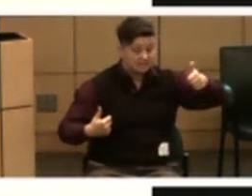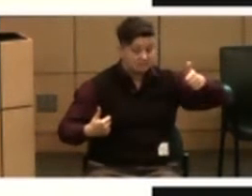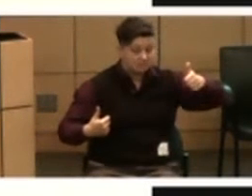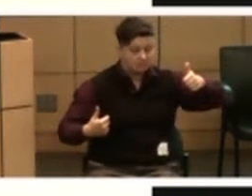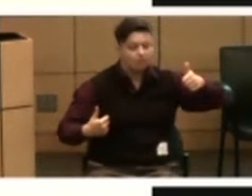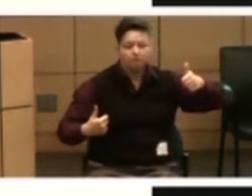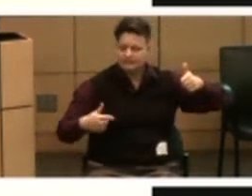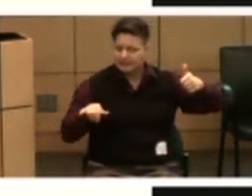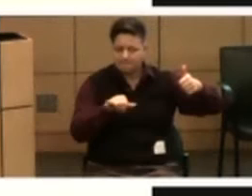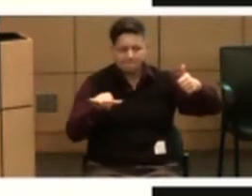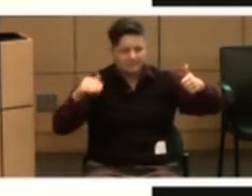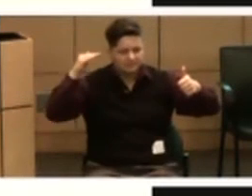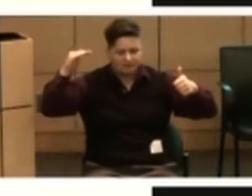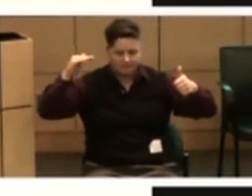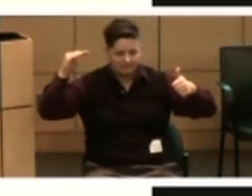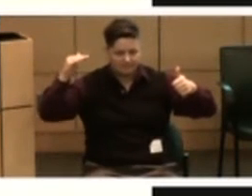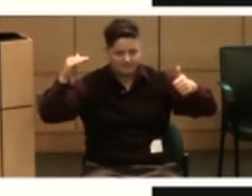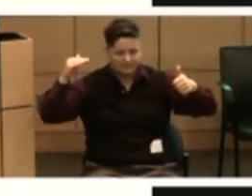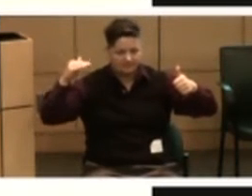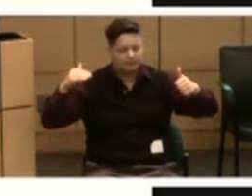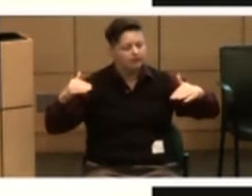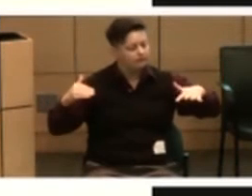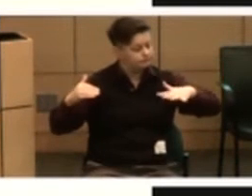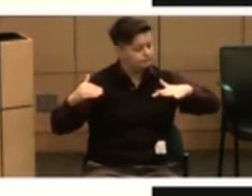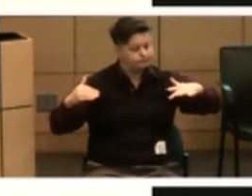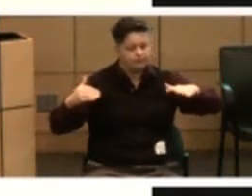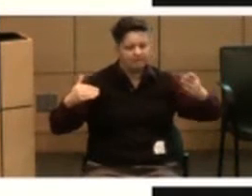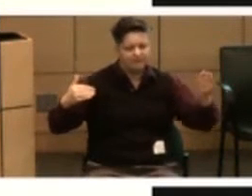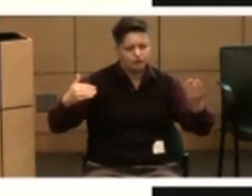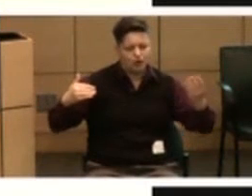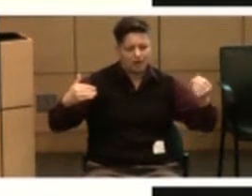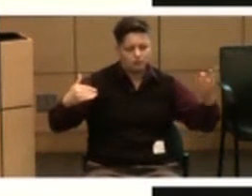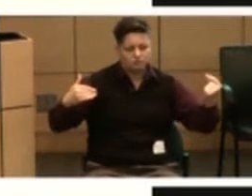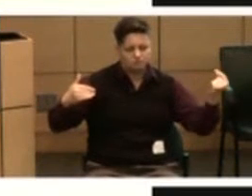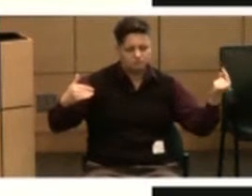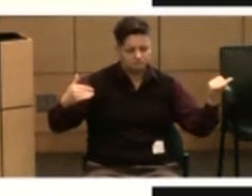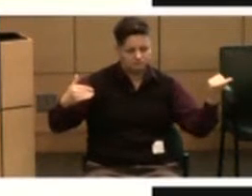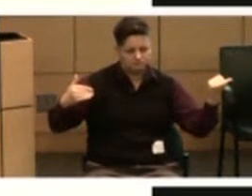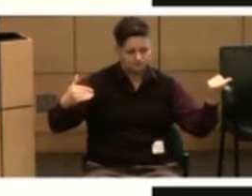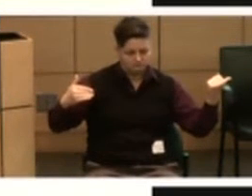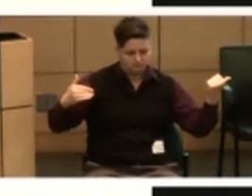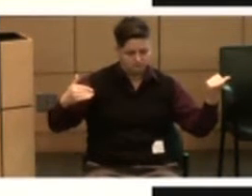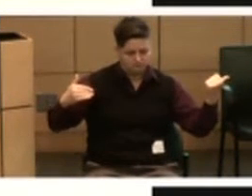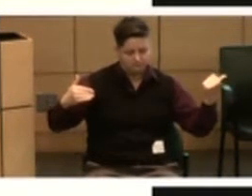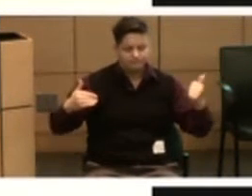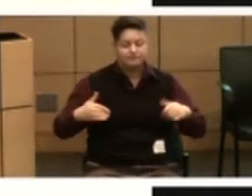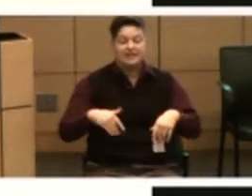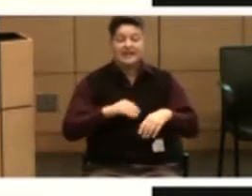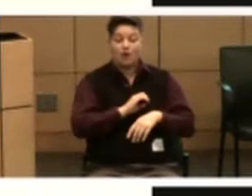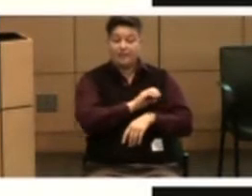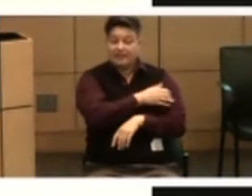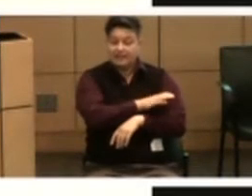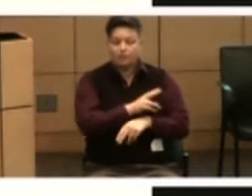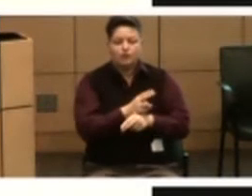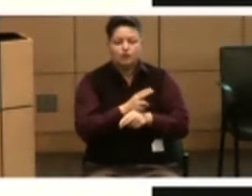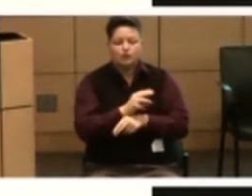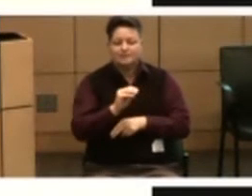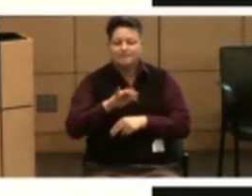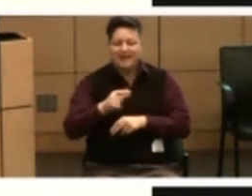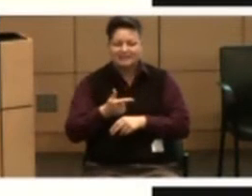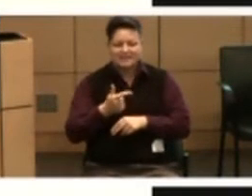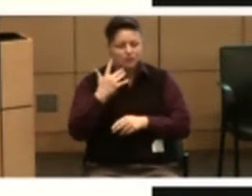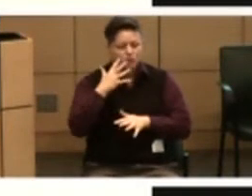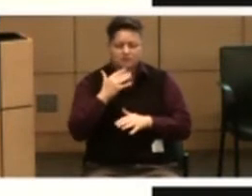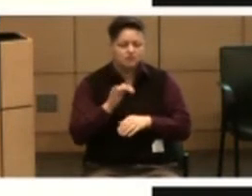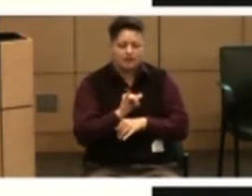adult-like level. Okay? And there's actually a lot of studies that have looked at this. And in the clinic, when you use masking noise, this is essentially the same paradigm.